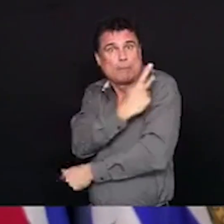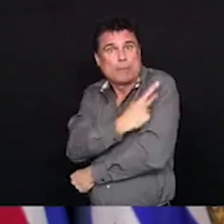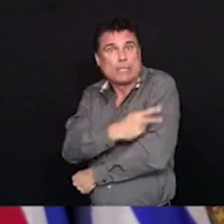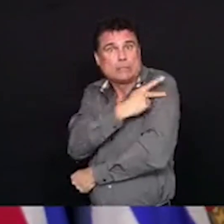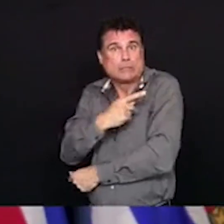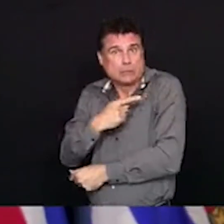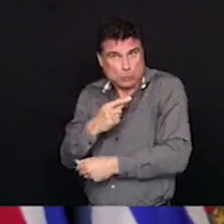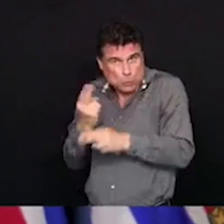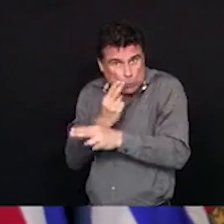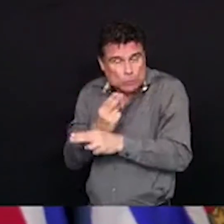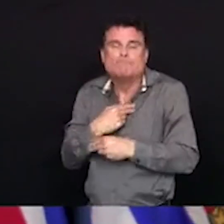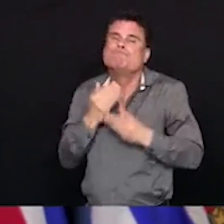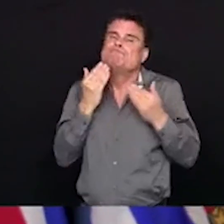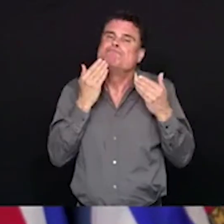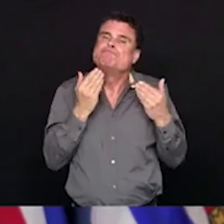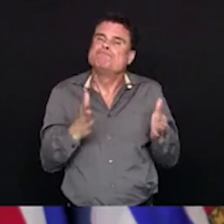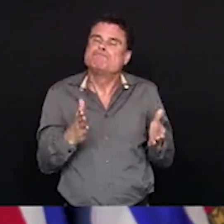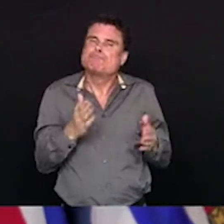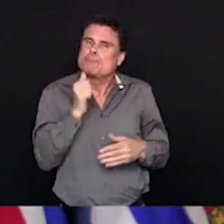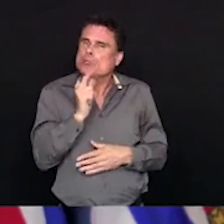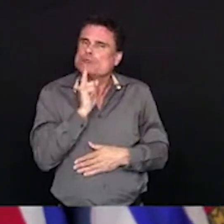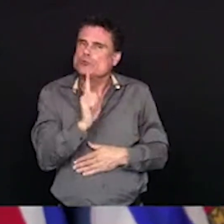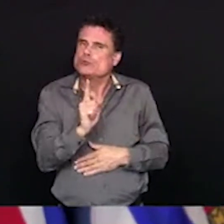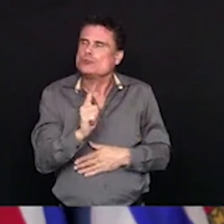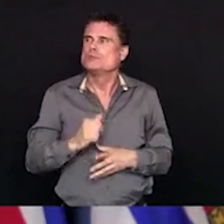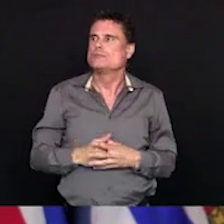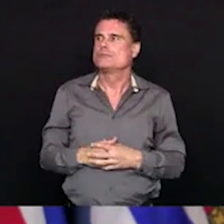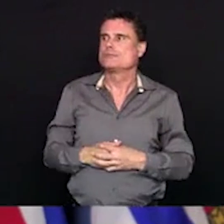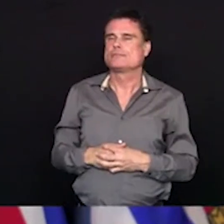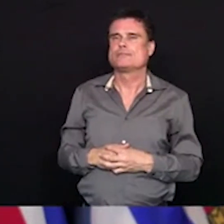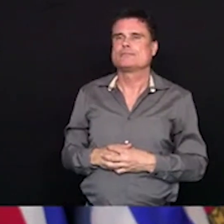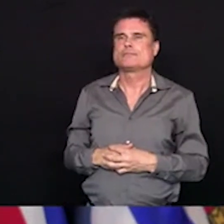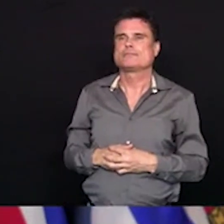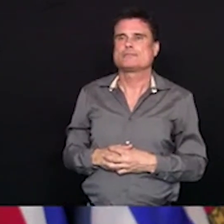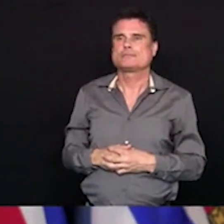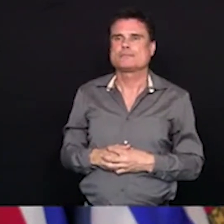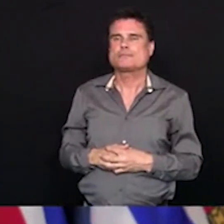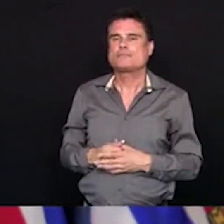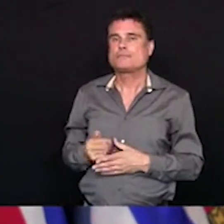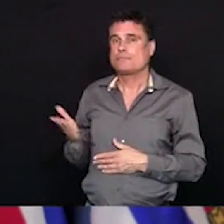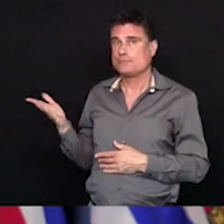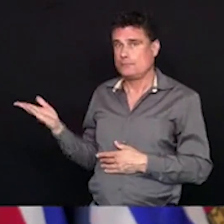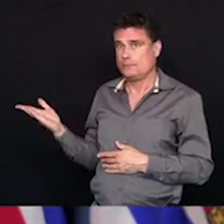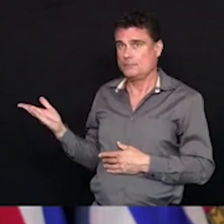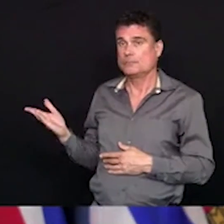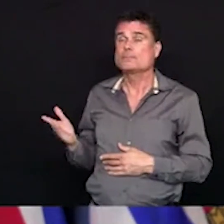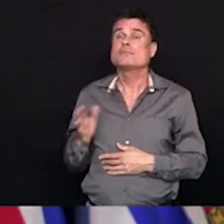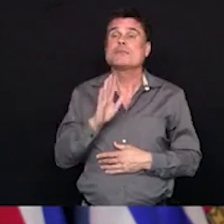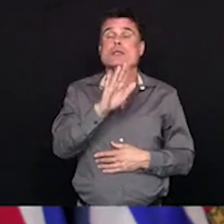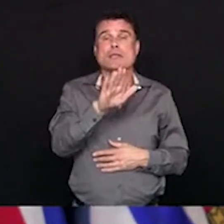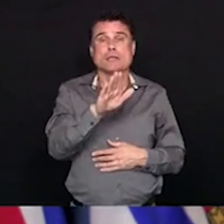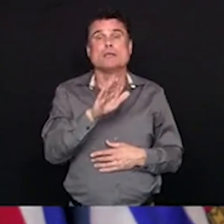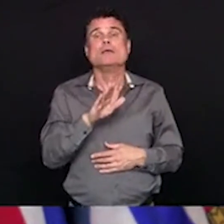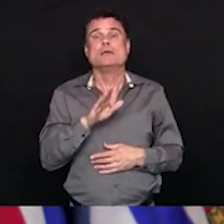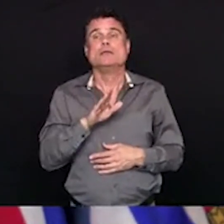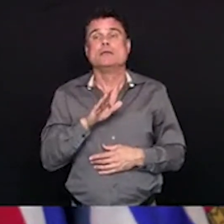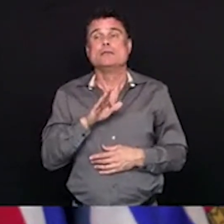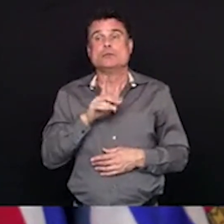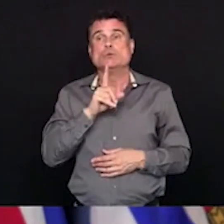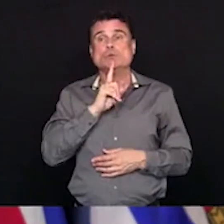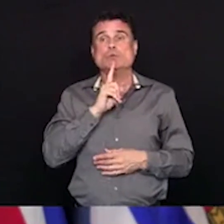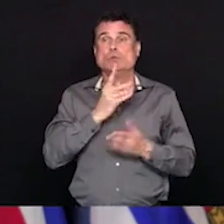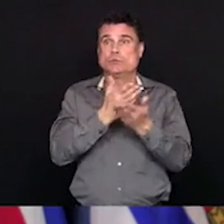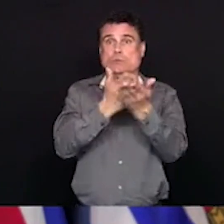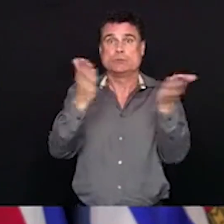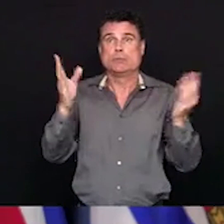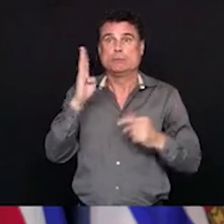I think, Marcella, there's more virtual healthcare going on right now than we've ever seen in the history of British Columbia, and I don't believe